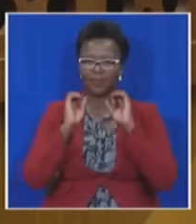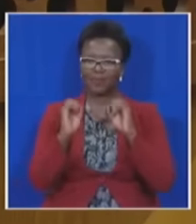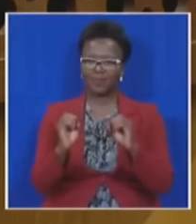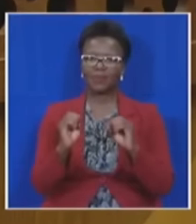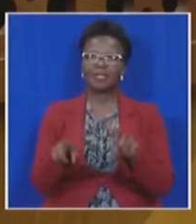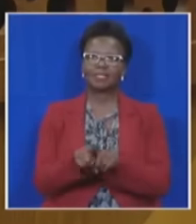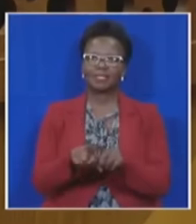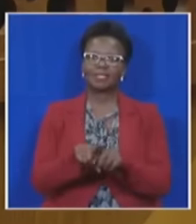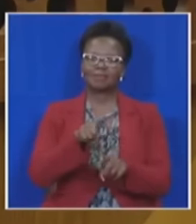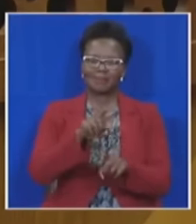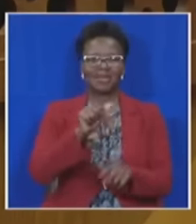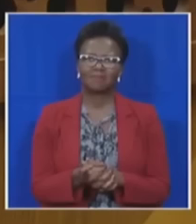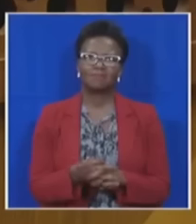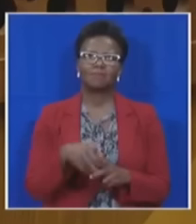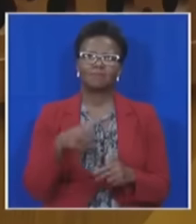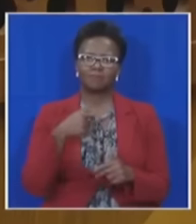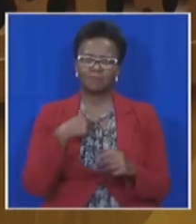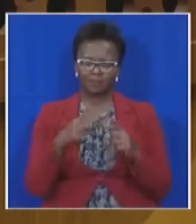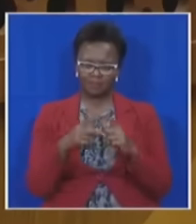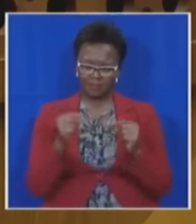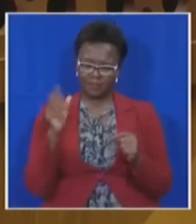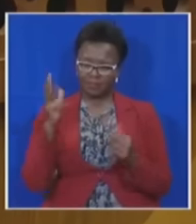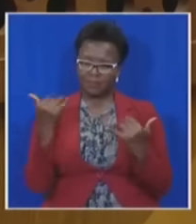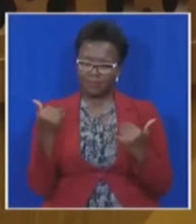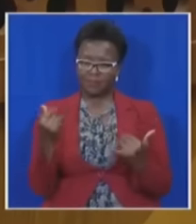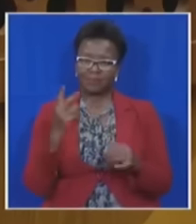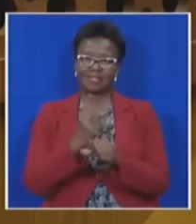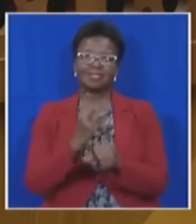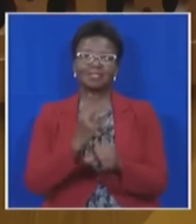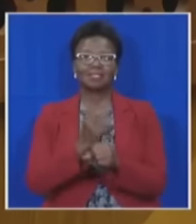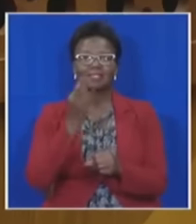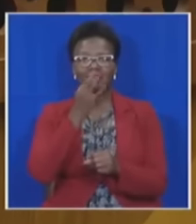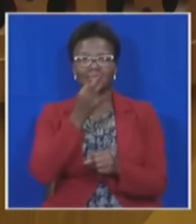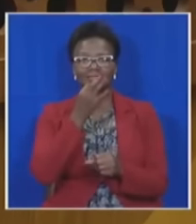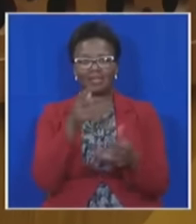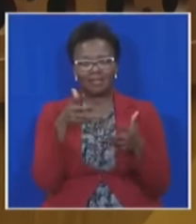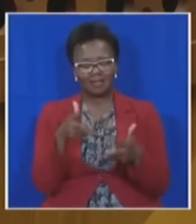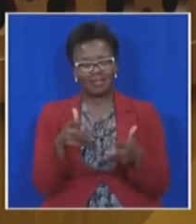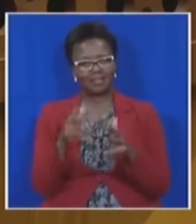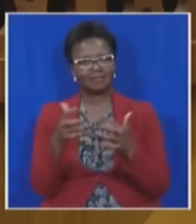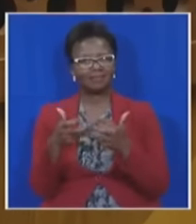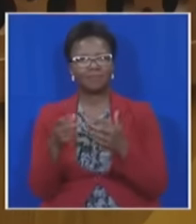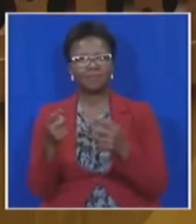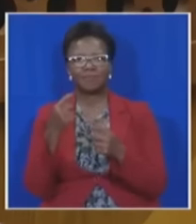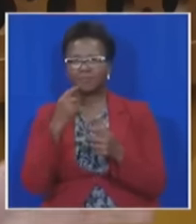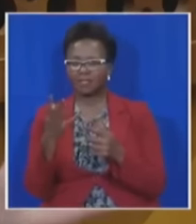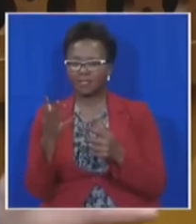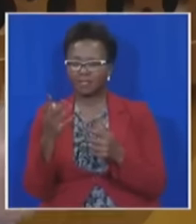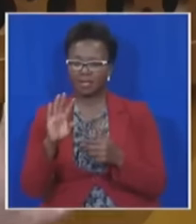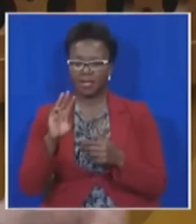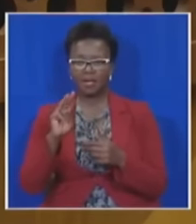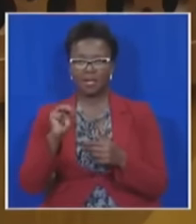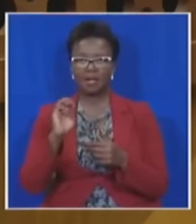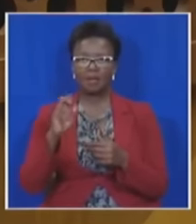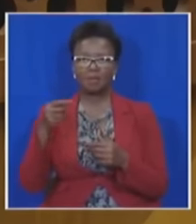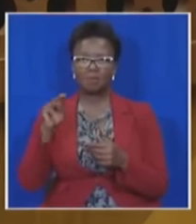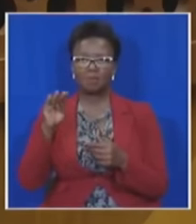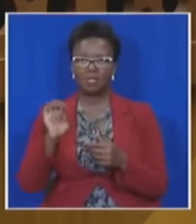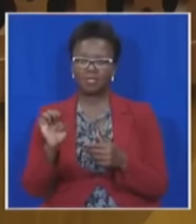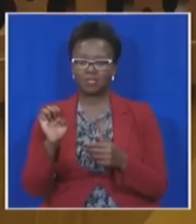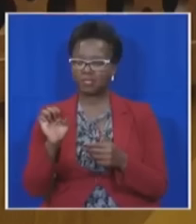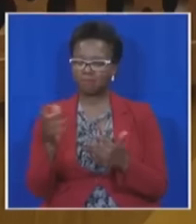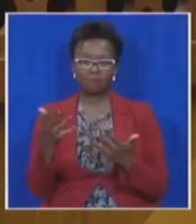the ANC chairperson." He continues to say it is with regards to fearless independence that Mbete, and I'm quoting,